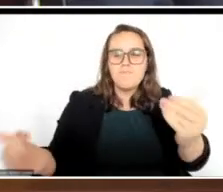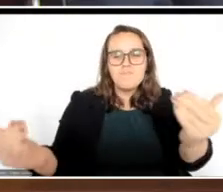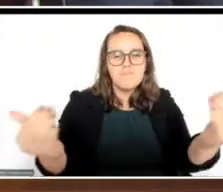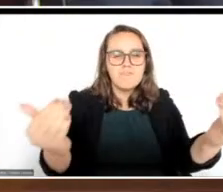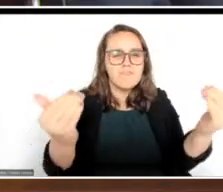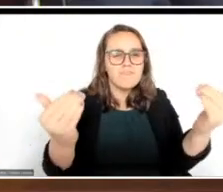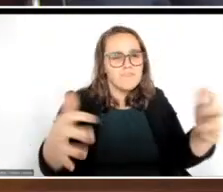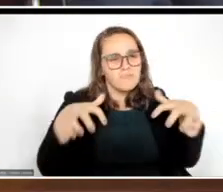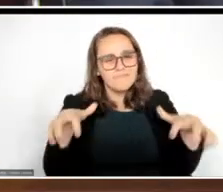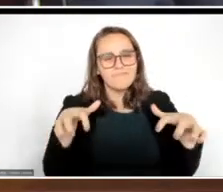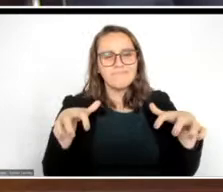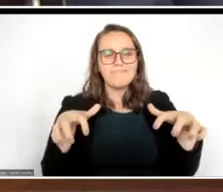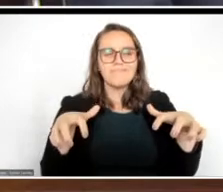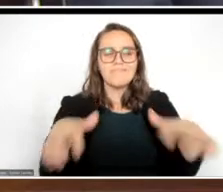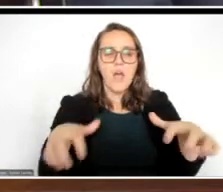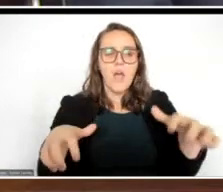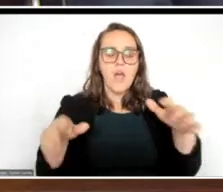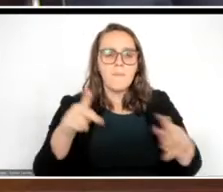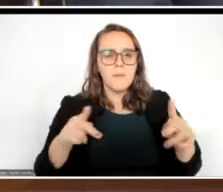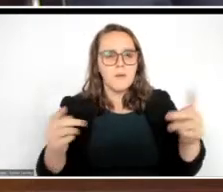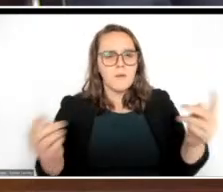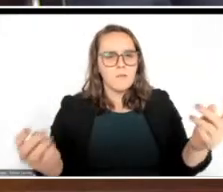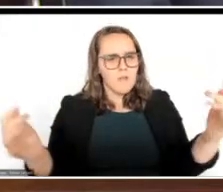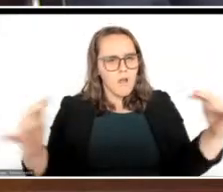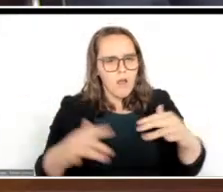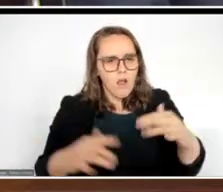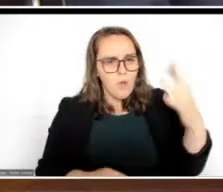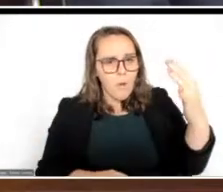to take back their country.